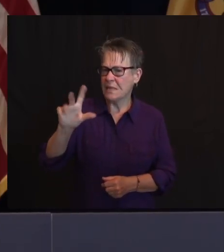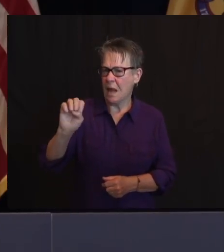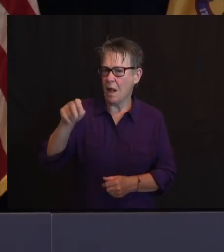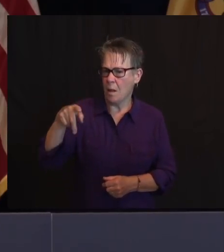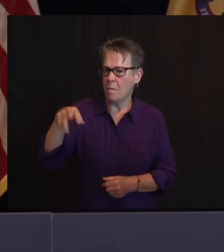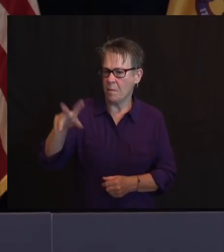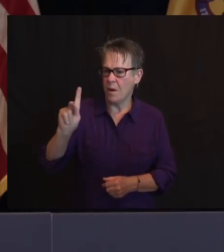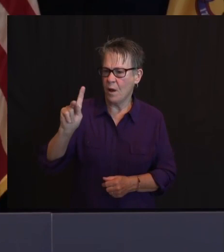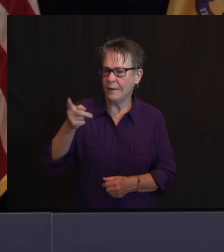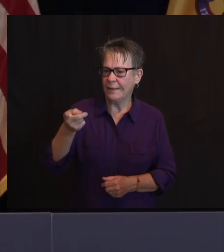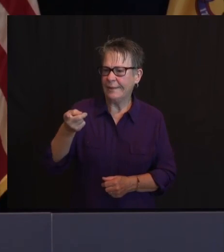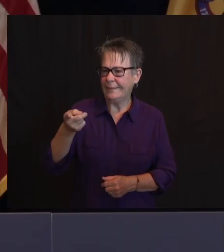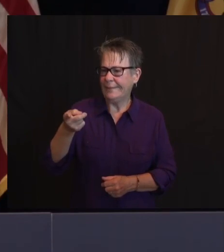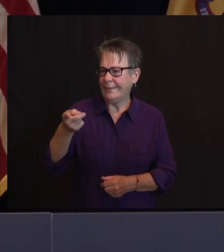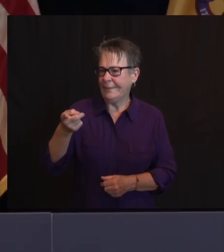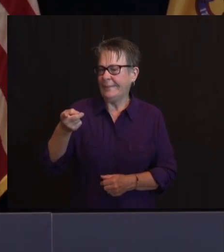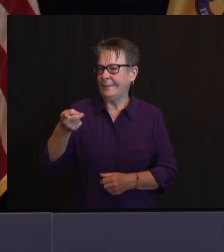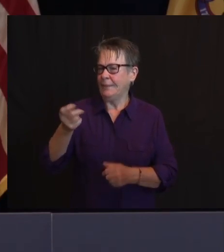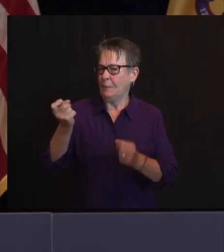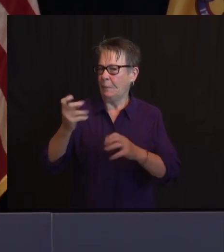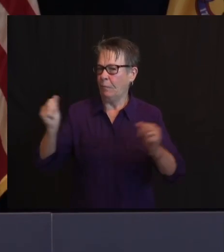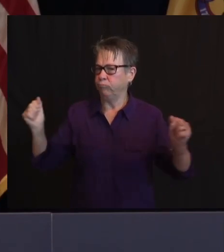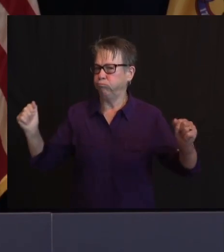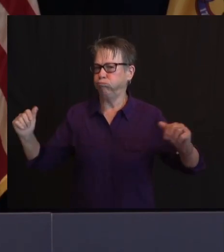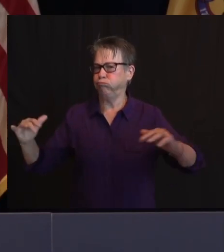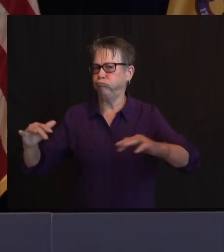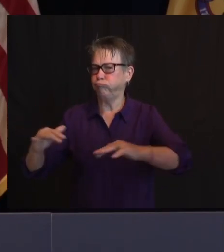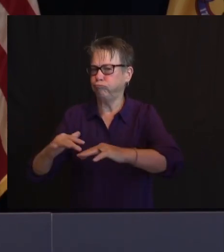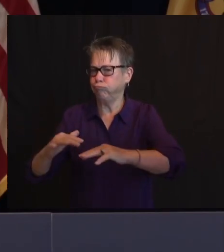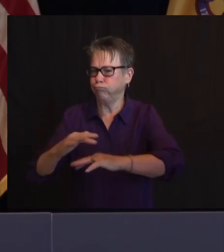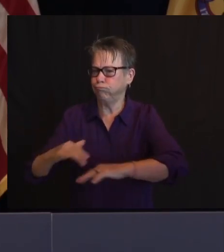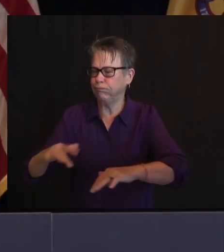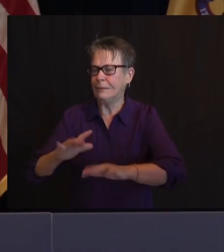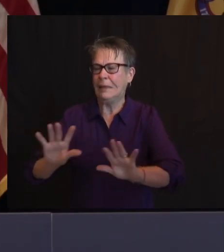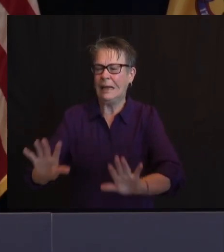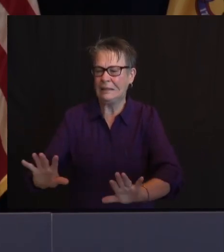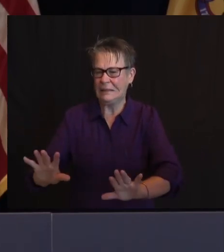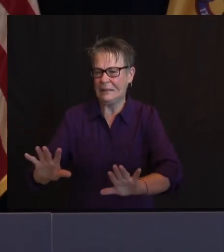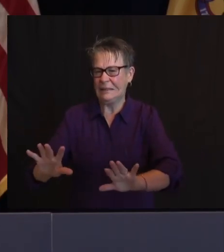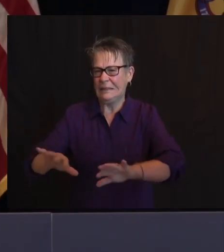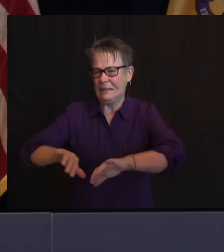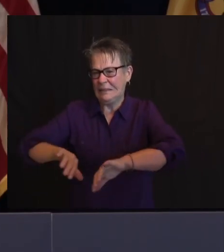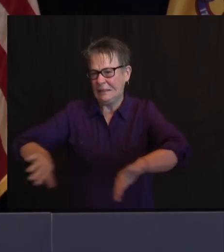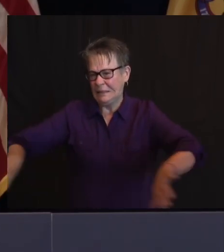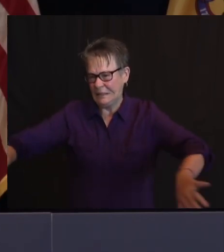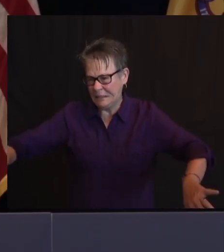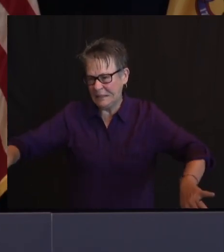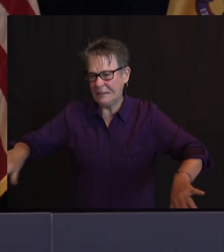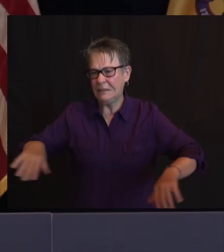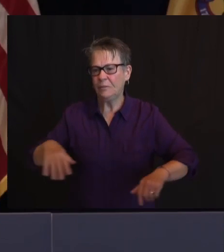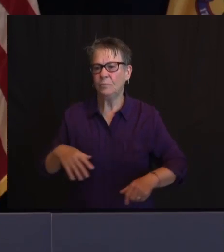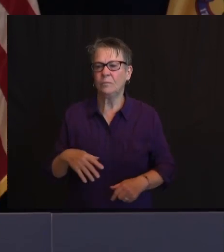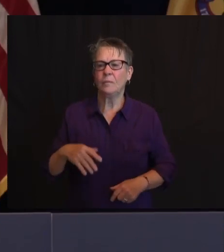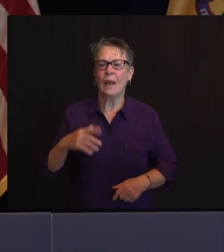violation, and also Island Dragway, which is up in Independence Township in Warren County. The owner there was cited.